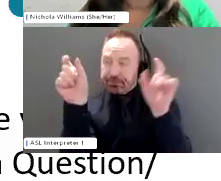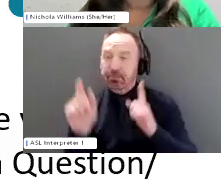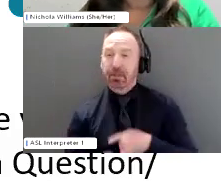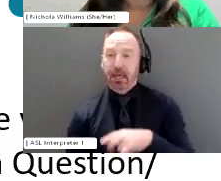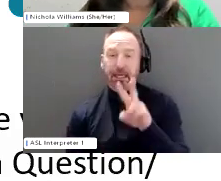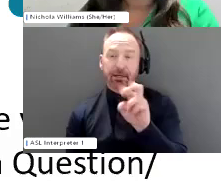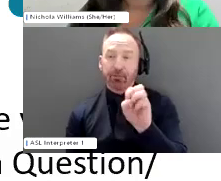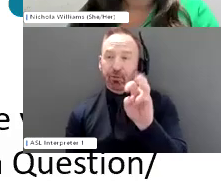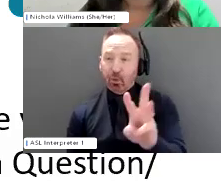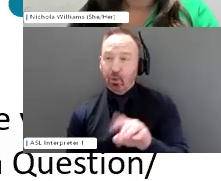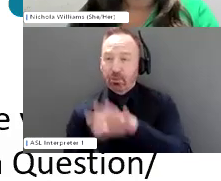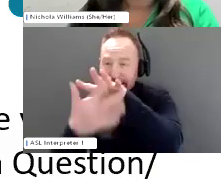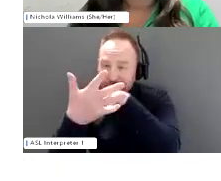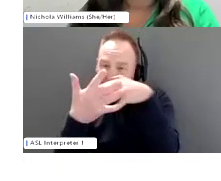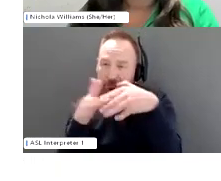your preference.